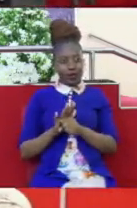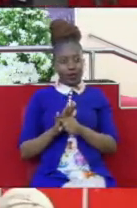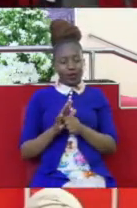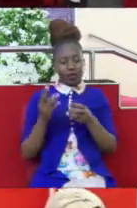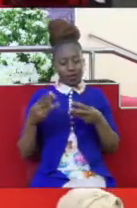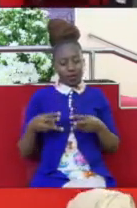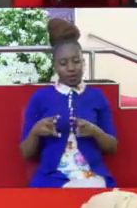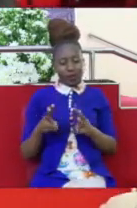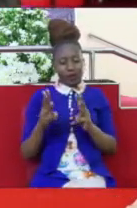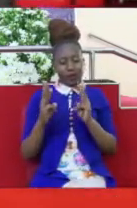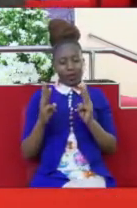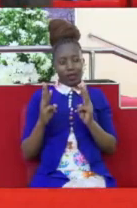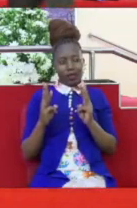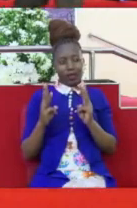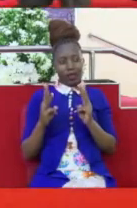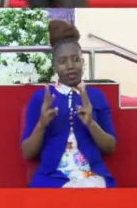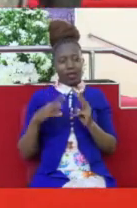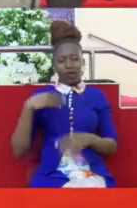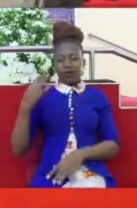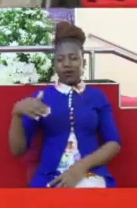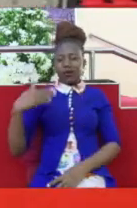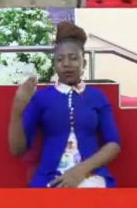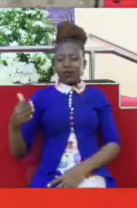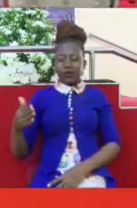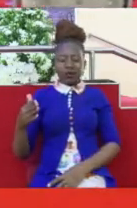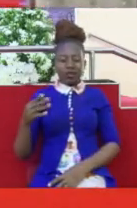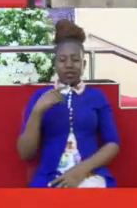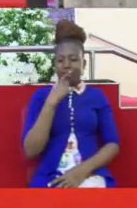is something that we say almost automatically.